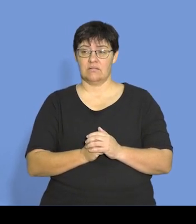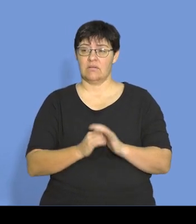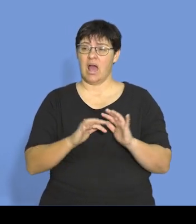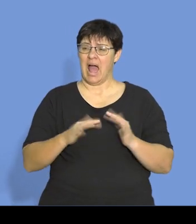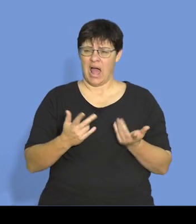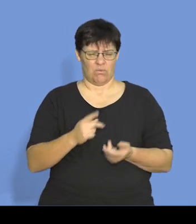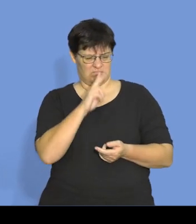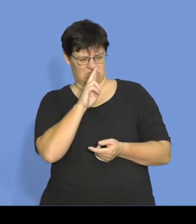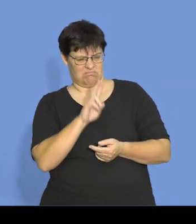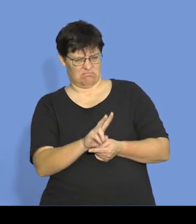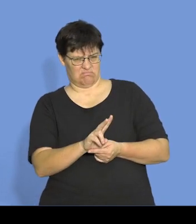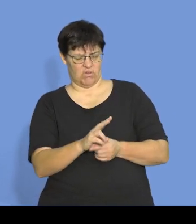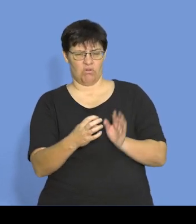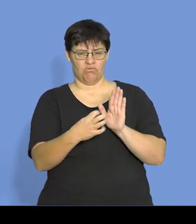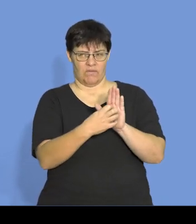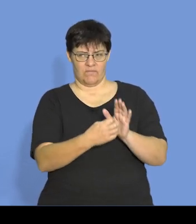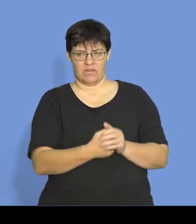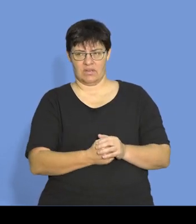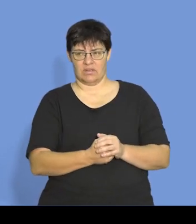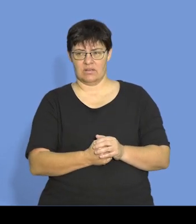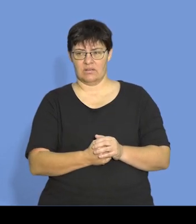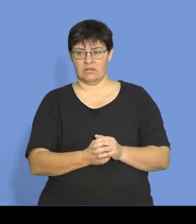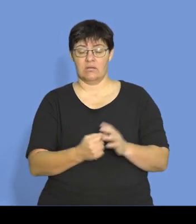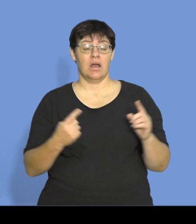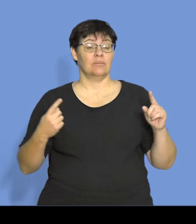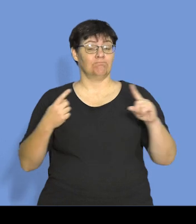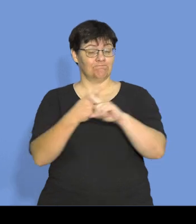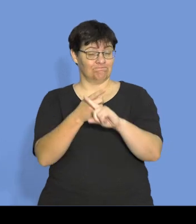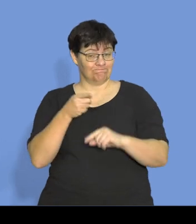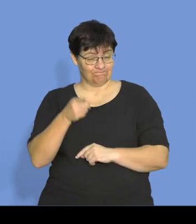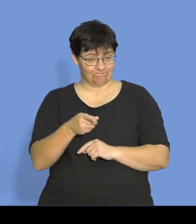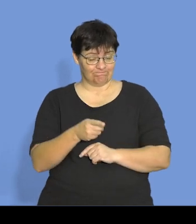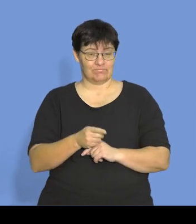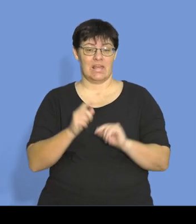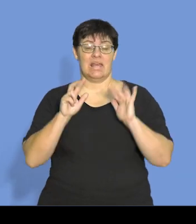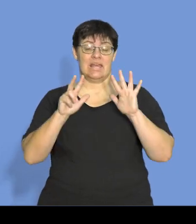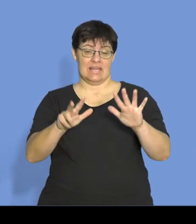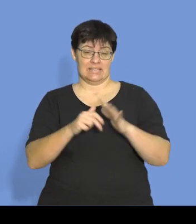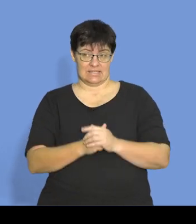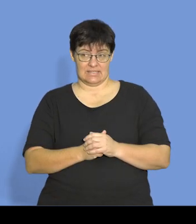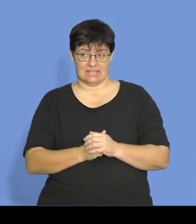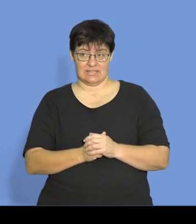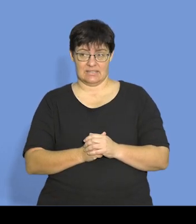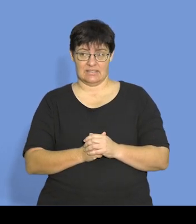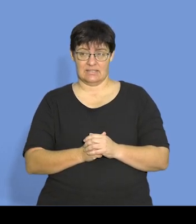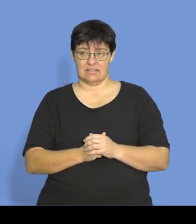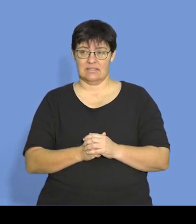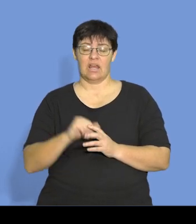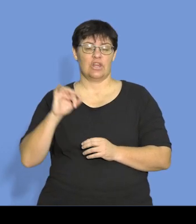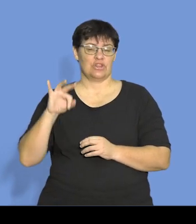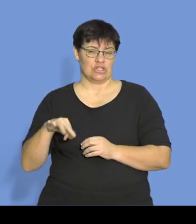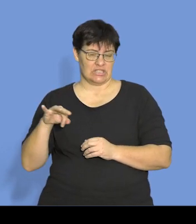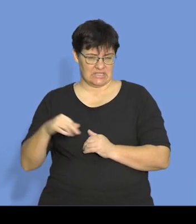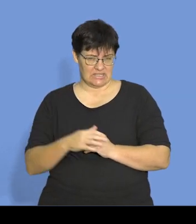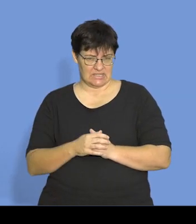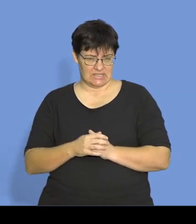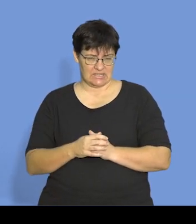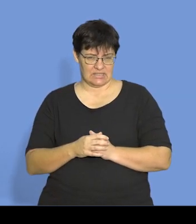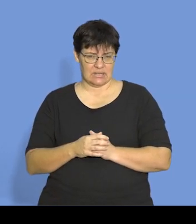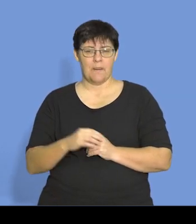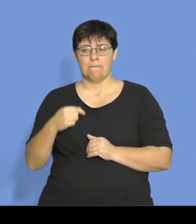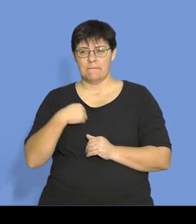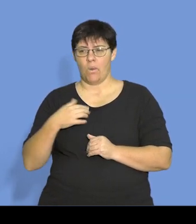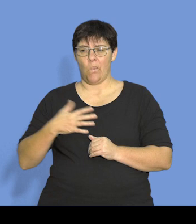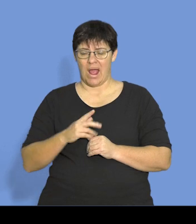this in terms of how do you then see it on a graph, where they are intersecting, that's 8, right, and 13, but I'm